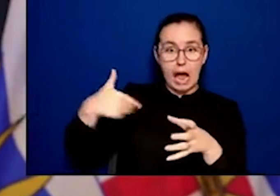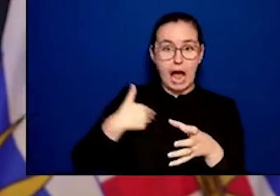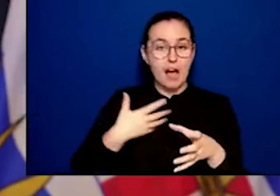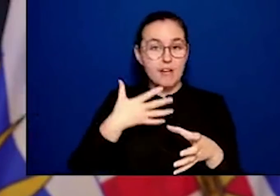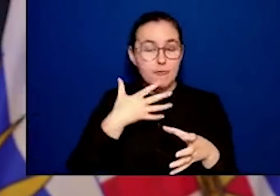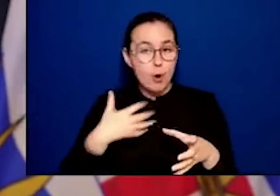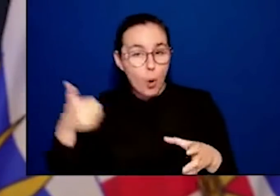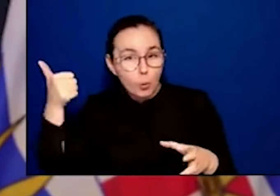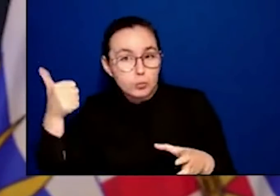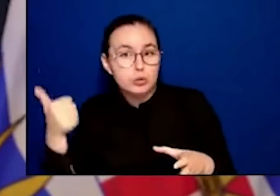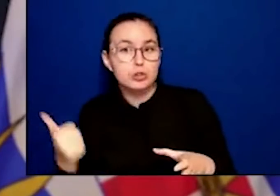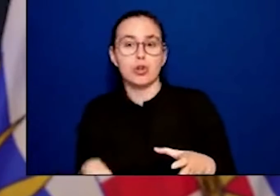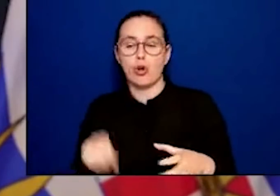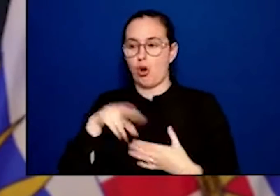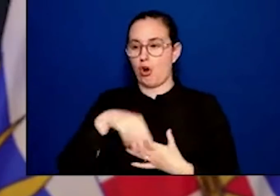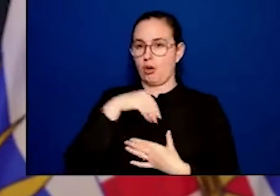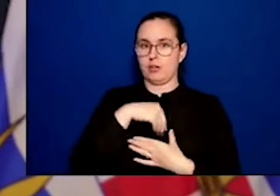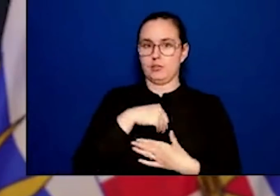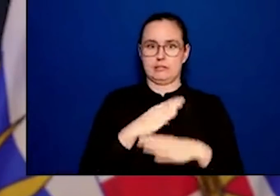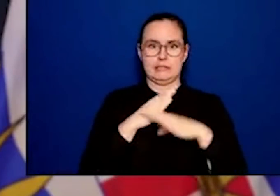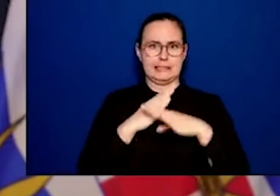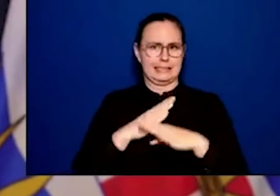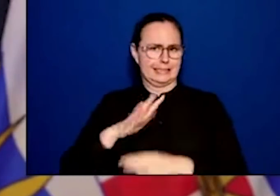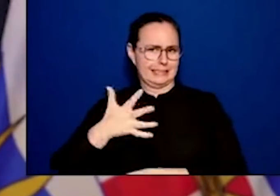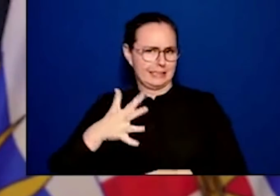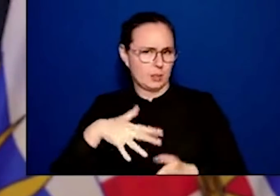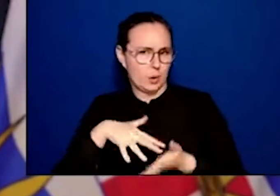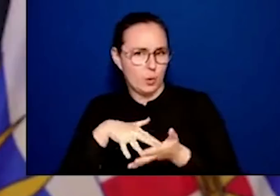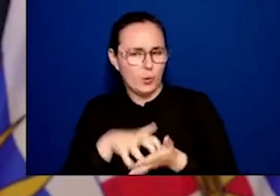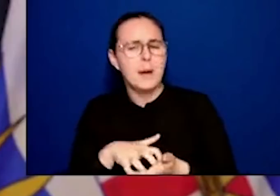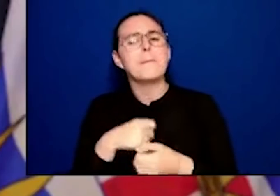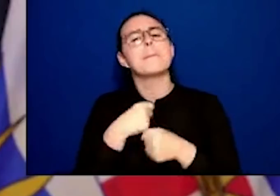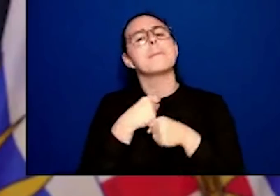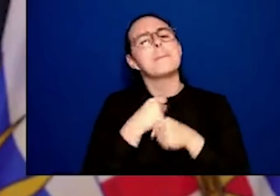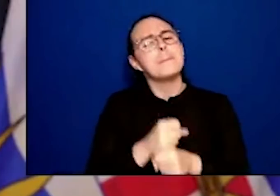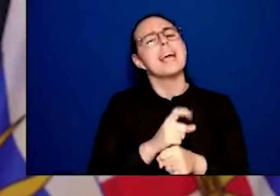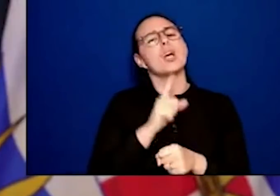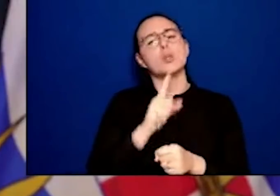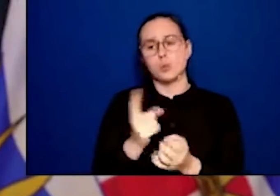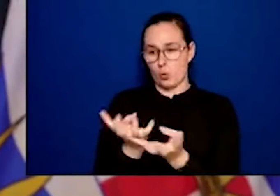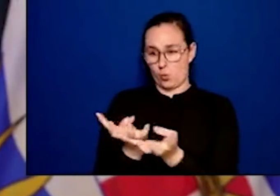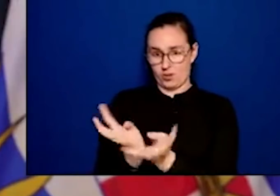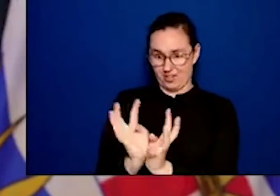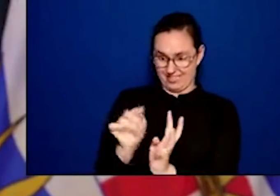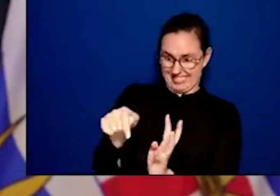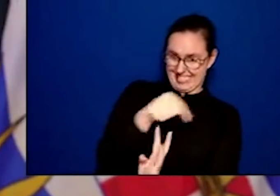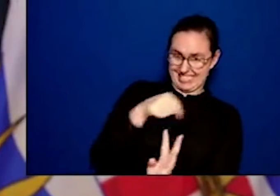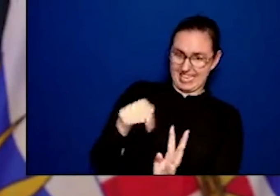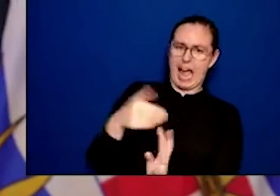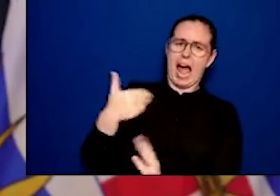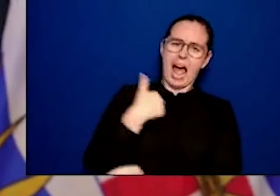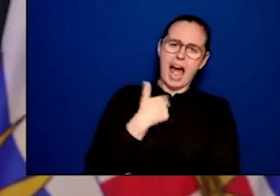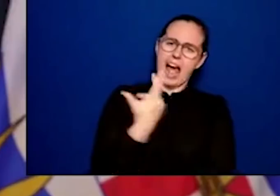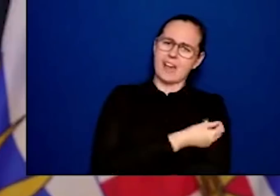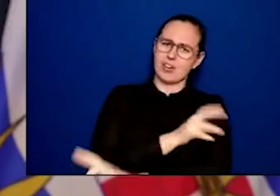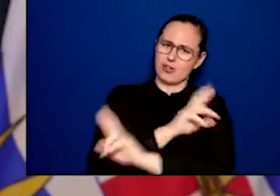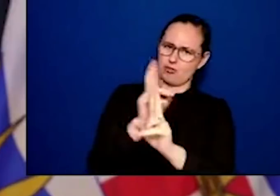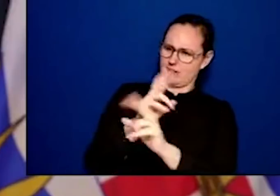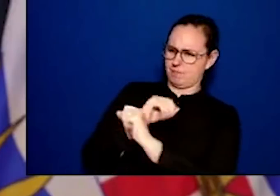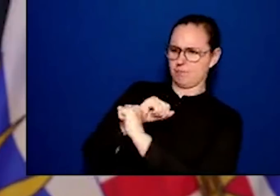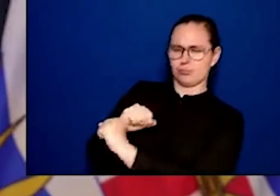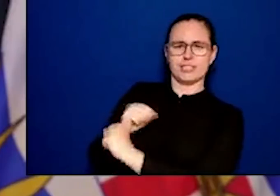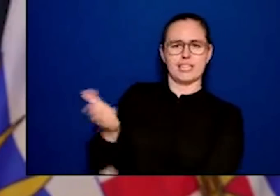sure everybody who is there is fully vaccinated. That's what you can do to protect yourself, then to protect those